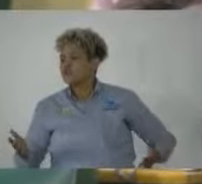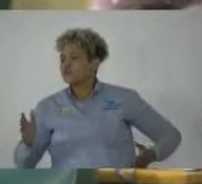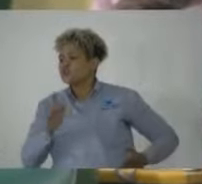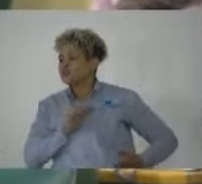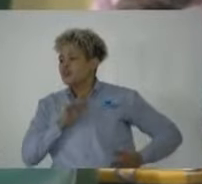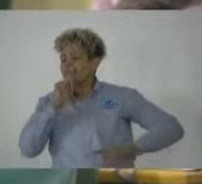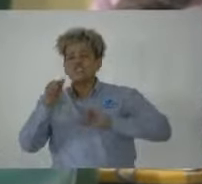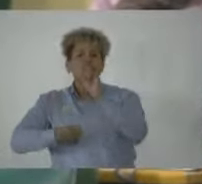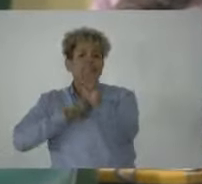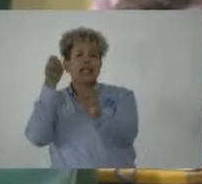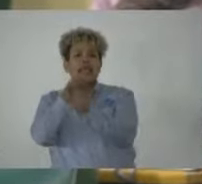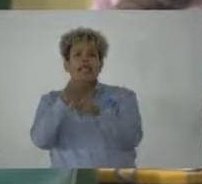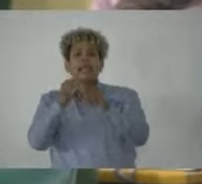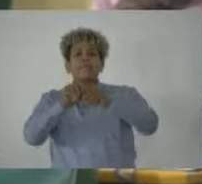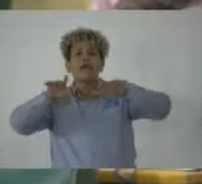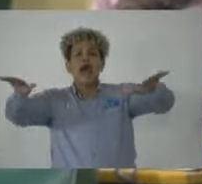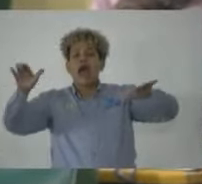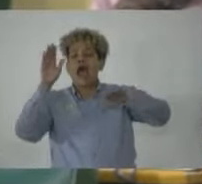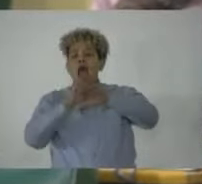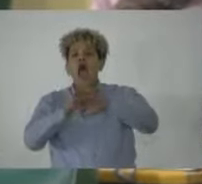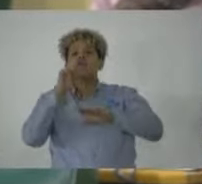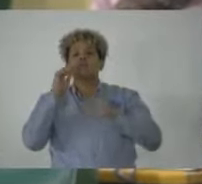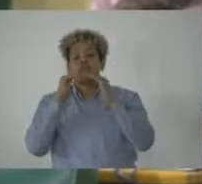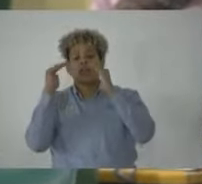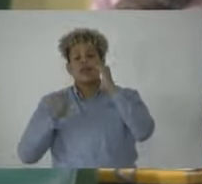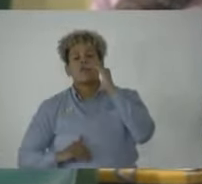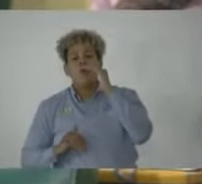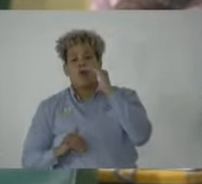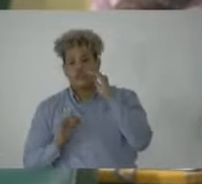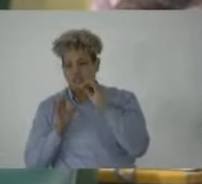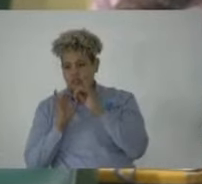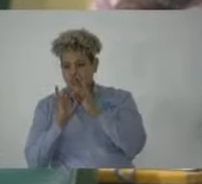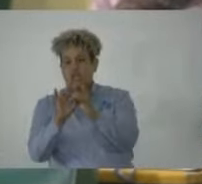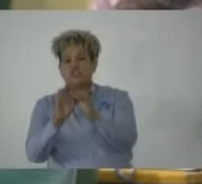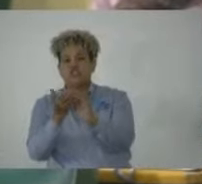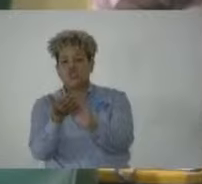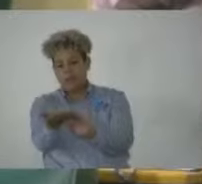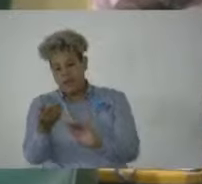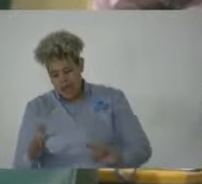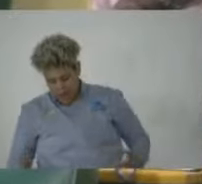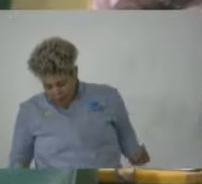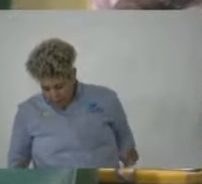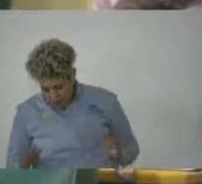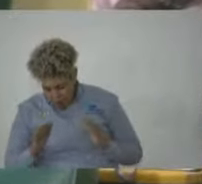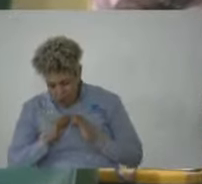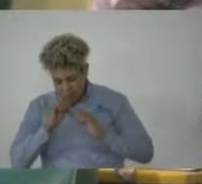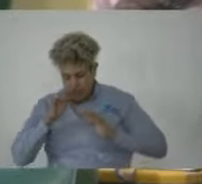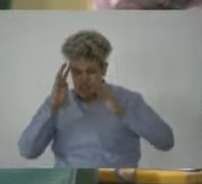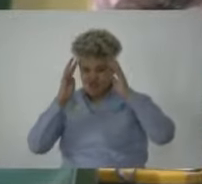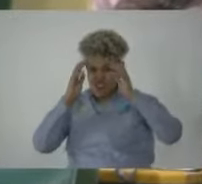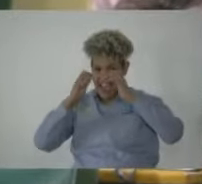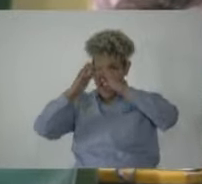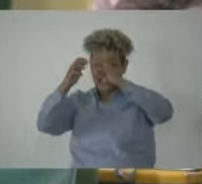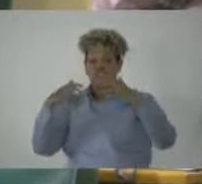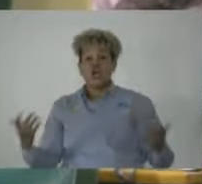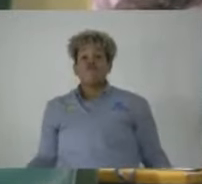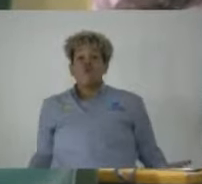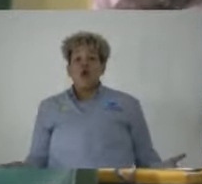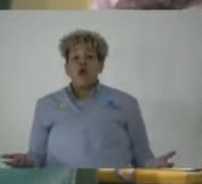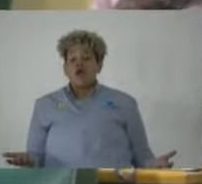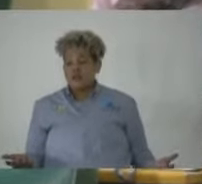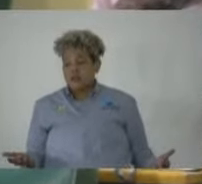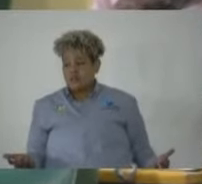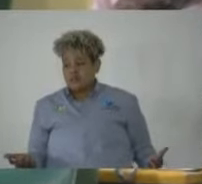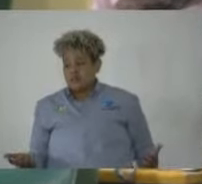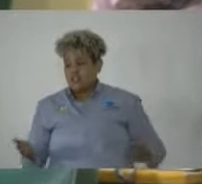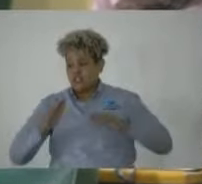tremendous impact on inequality in Jamaica, yes, with the creation of